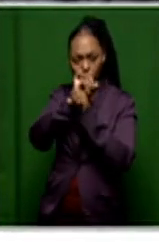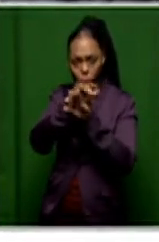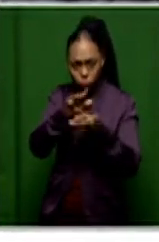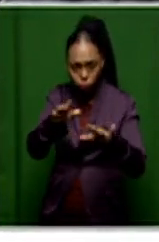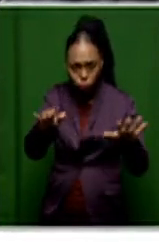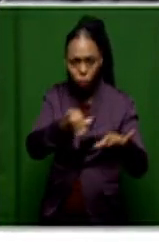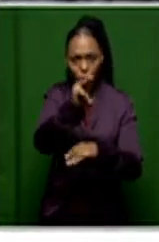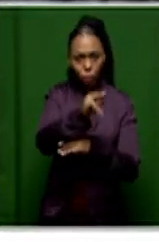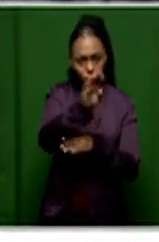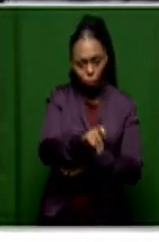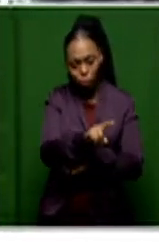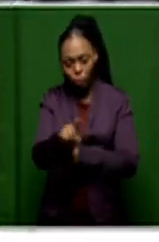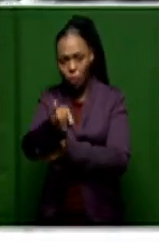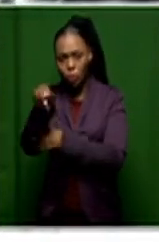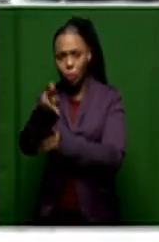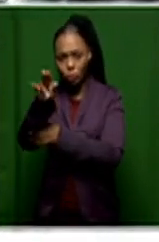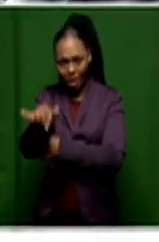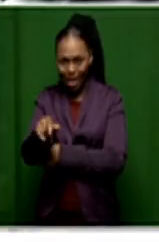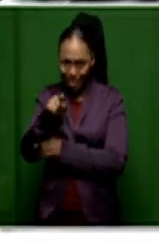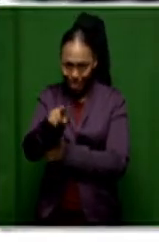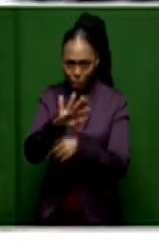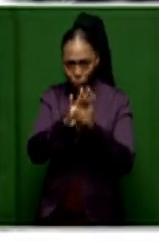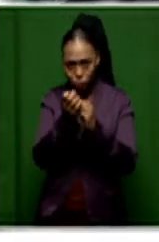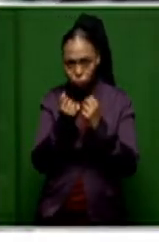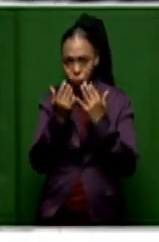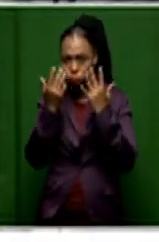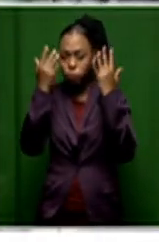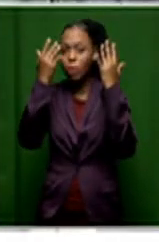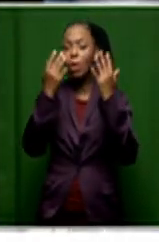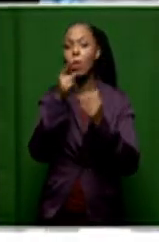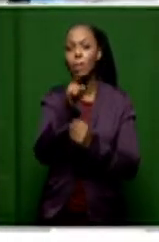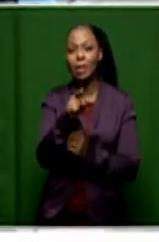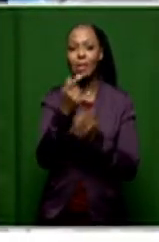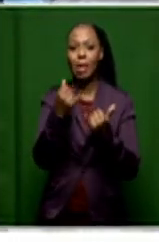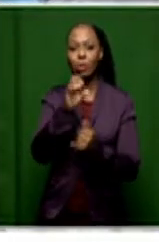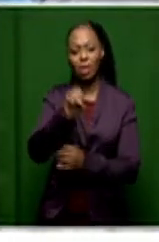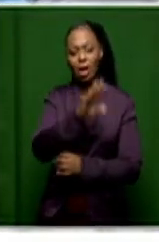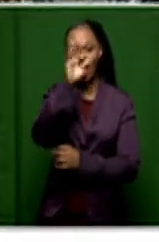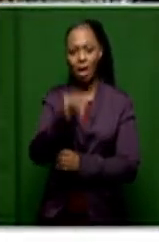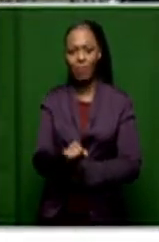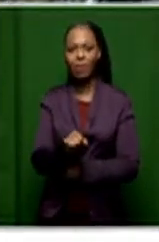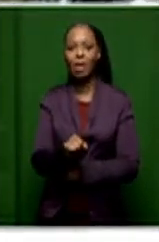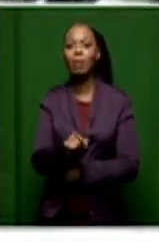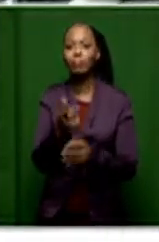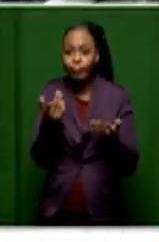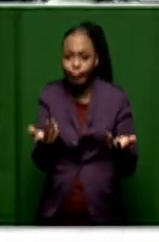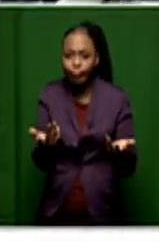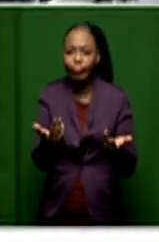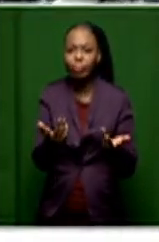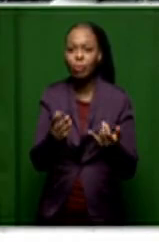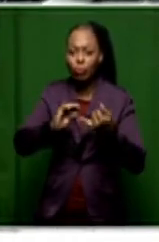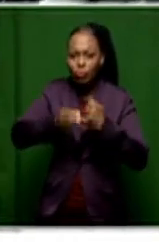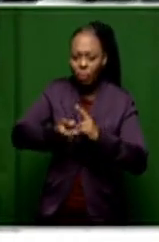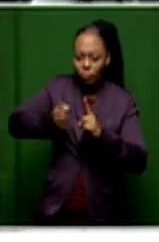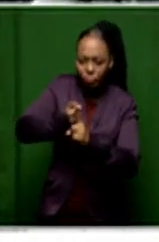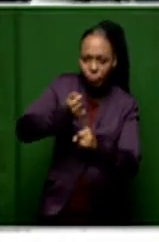in June and July was in any case quite dramatic. And at one point South Africa did, despite the stringency